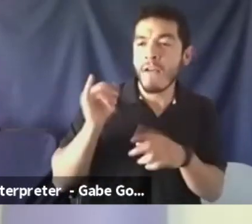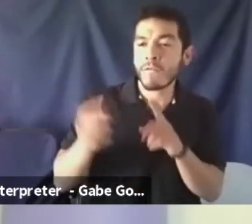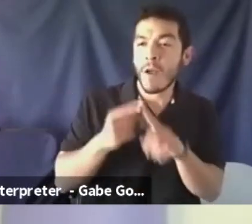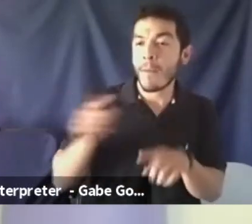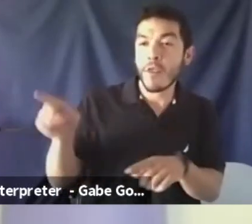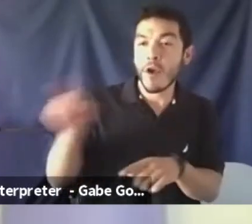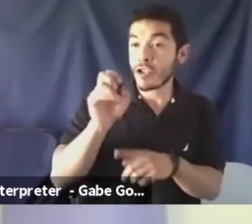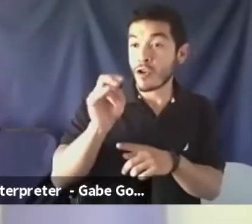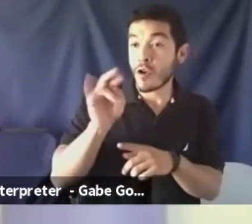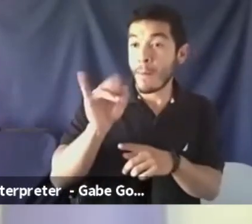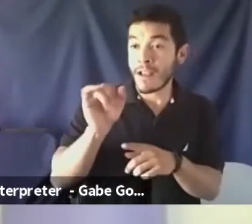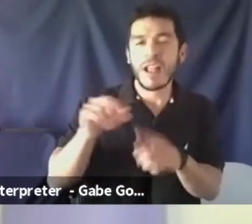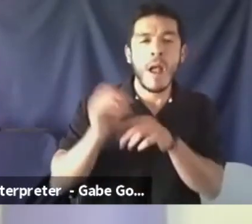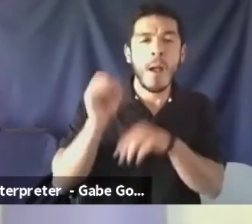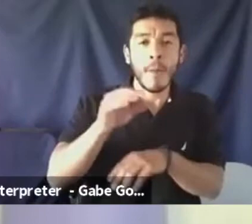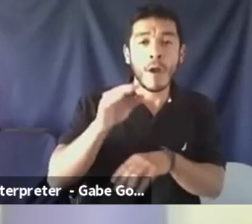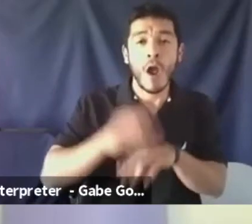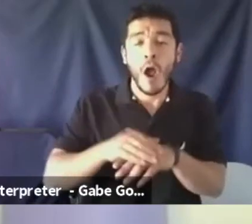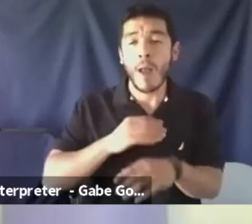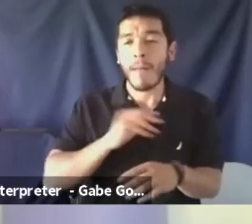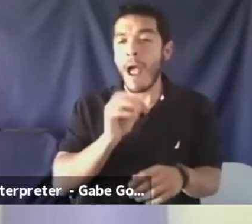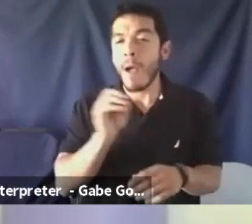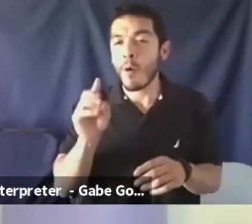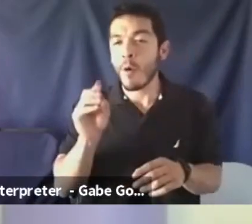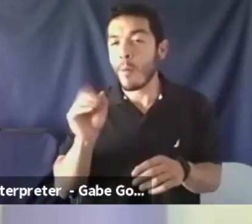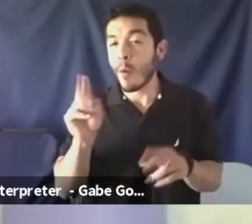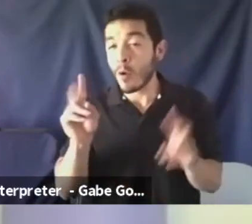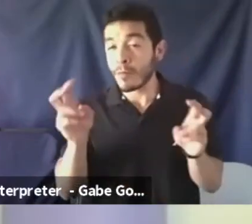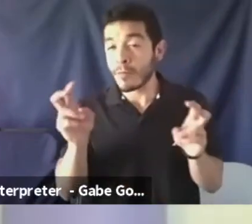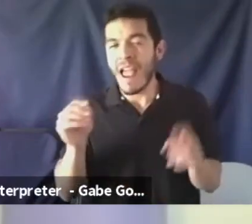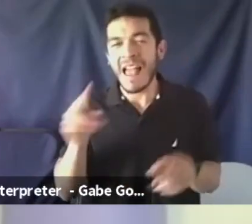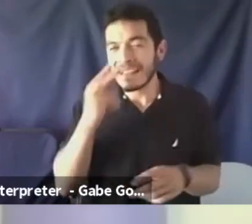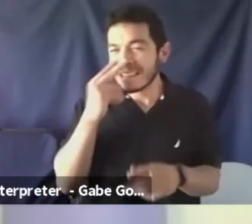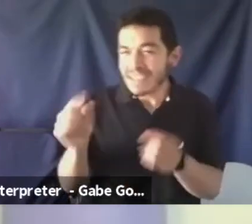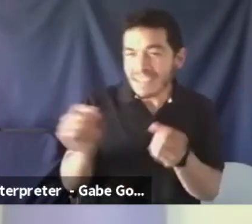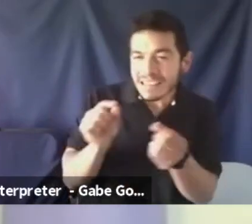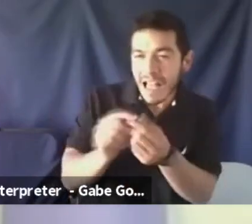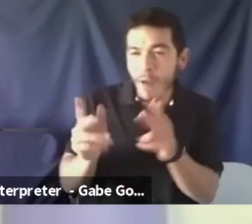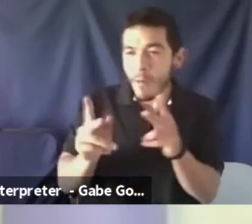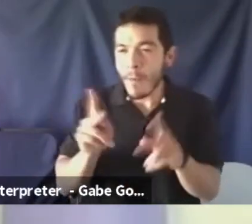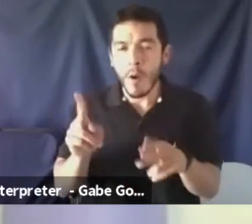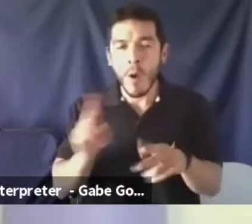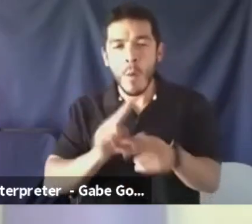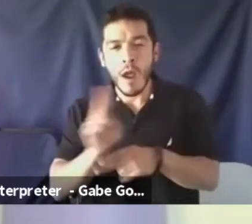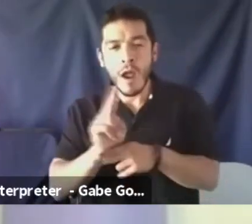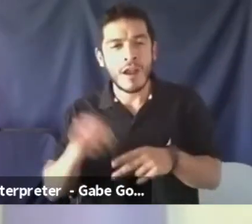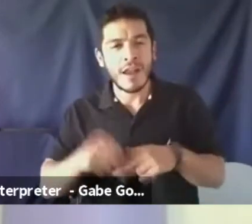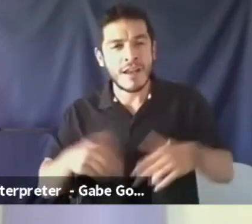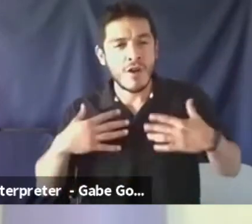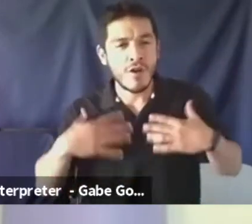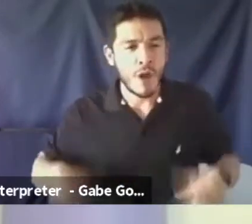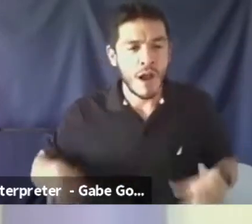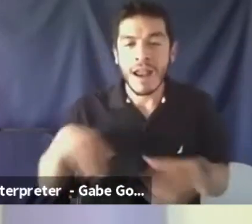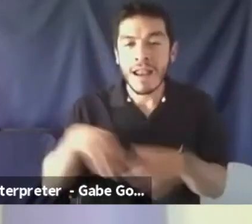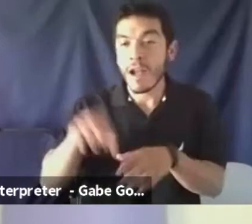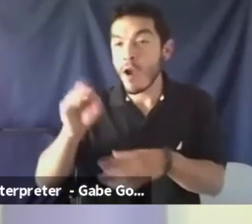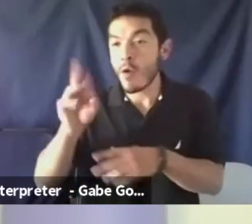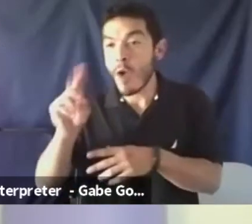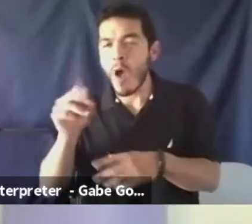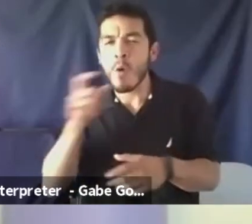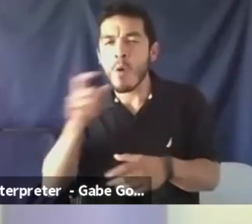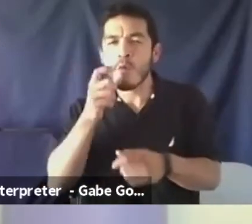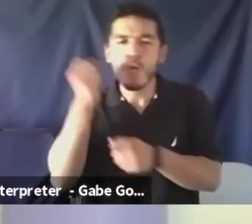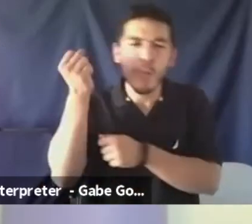about breaking down exactly what people were wearing in these crowds and these protest scenes, the real people that are in